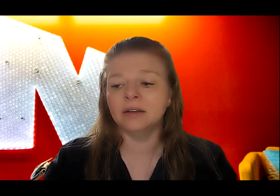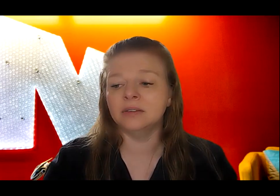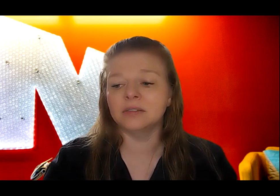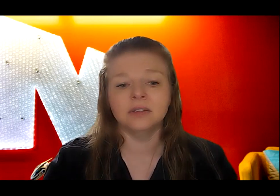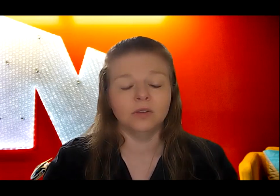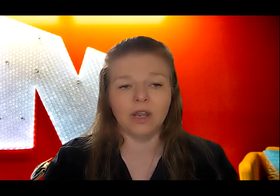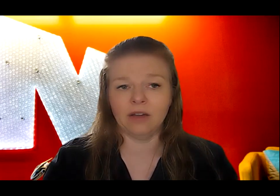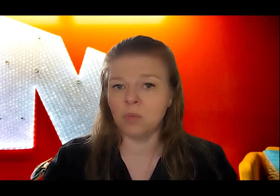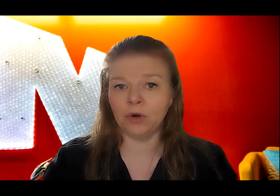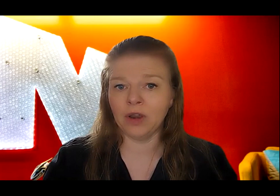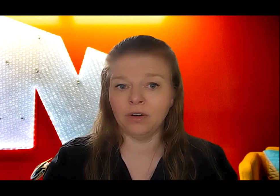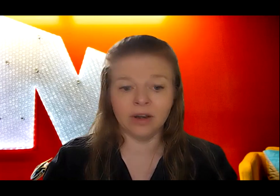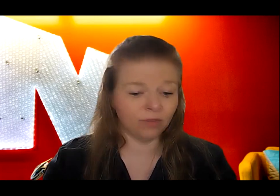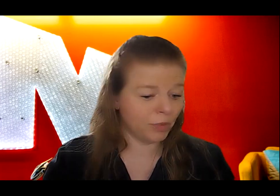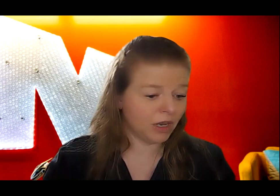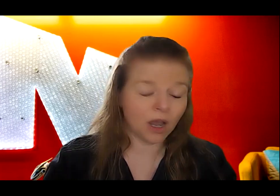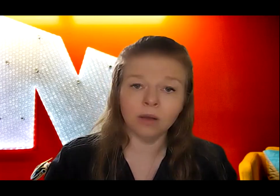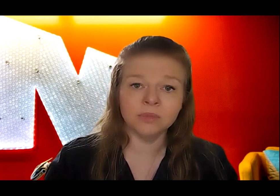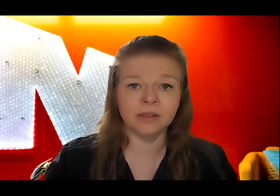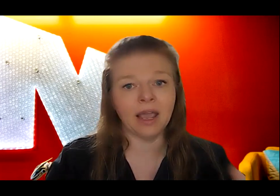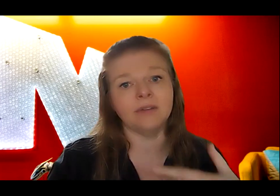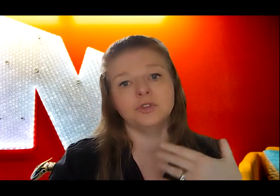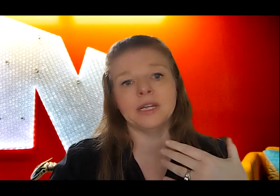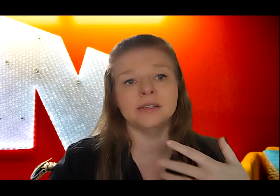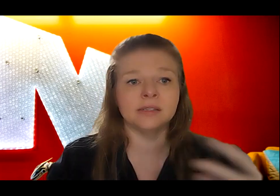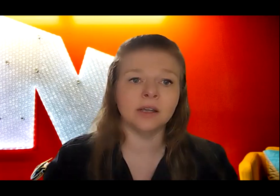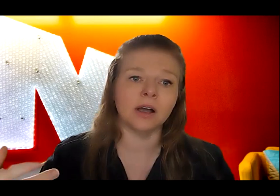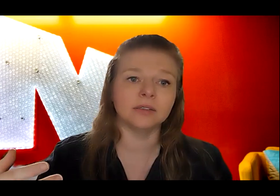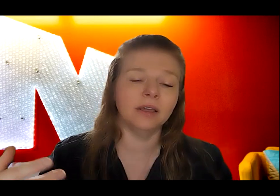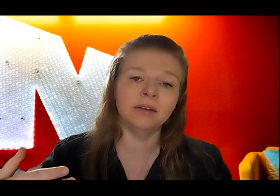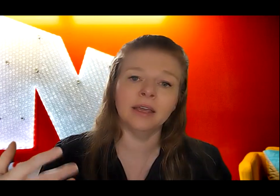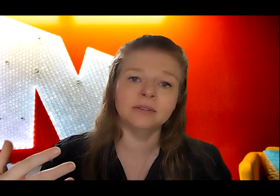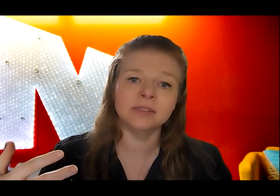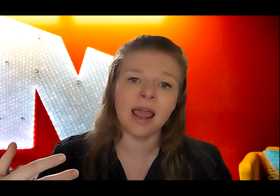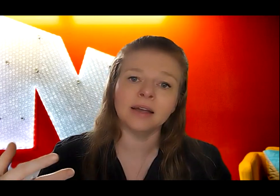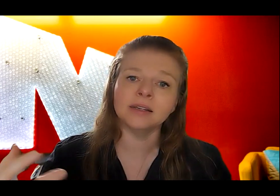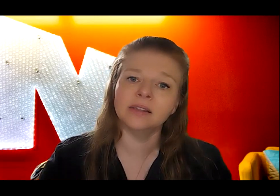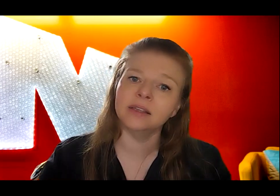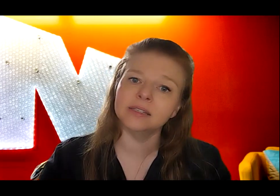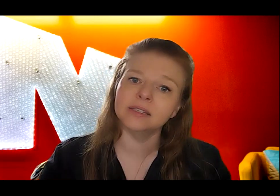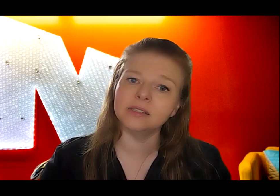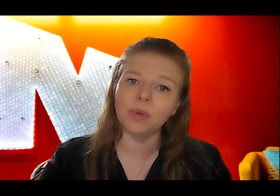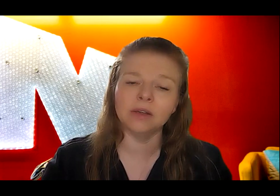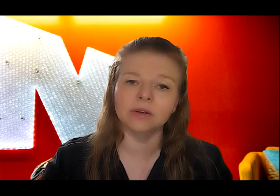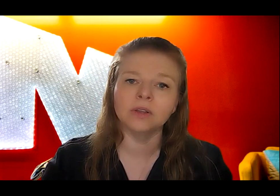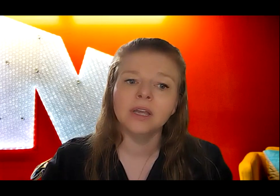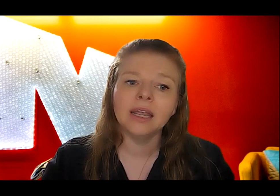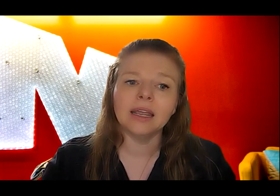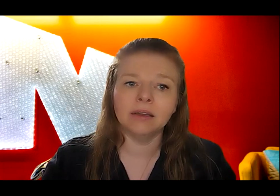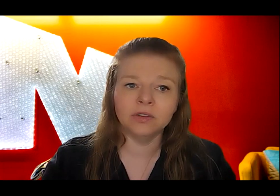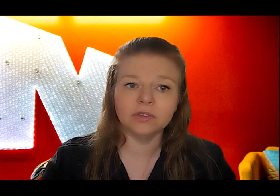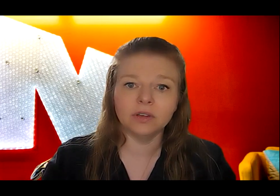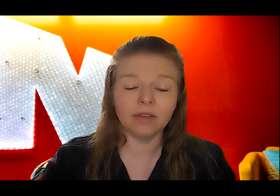And we have a moderator and everybody comes and they have drinks and cock and, and snacks and they listen to the panel